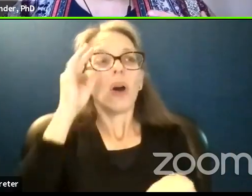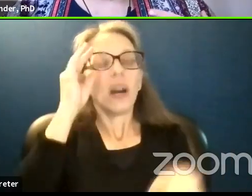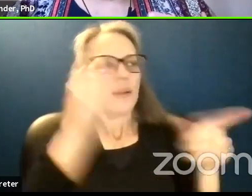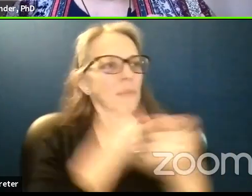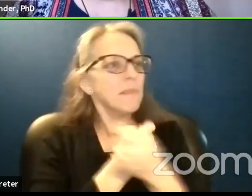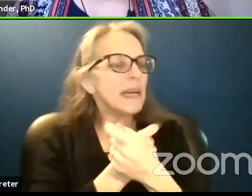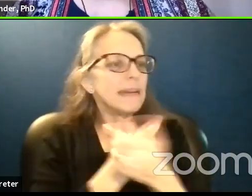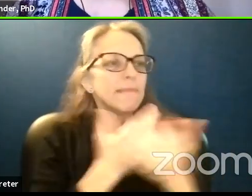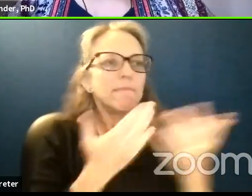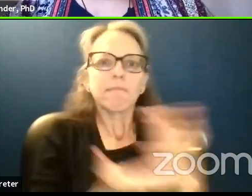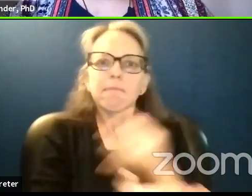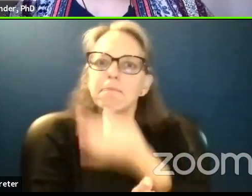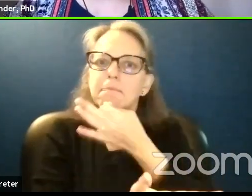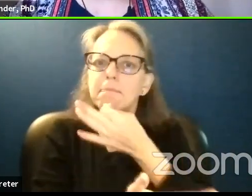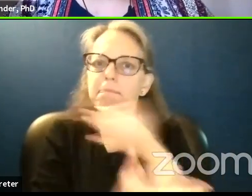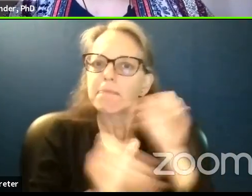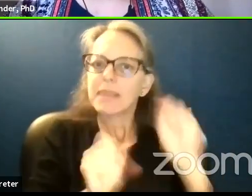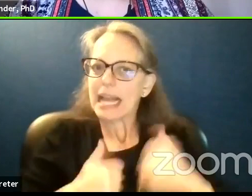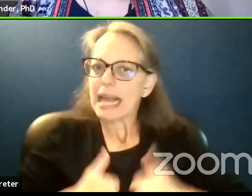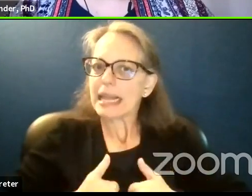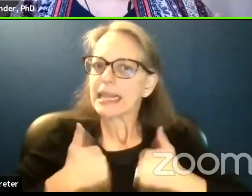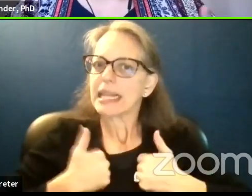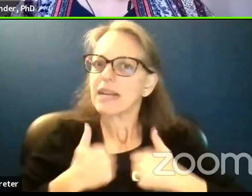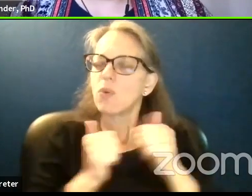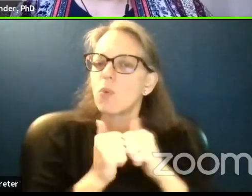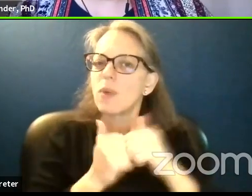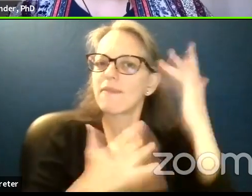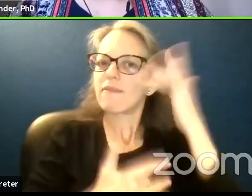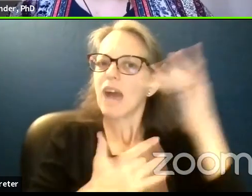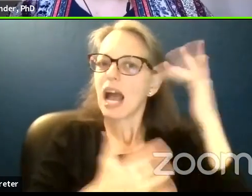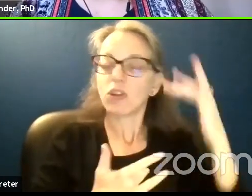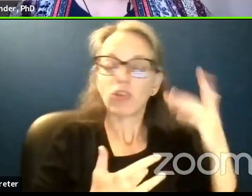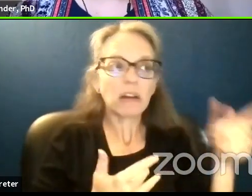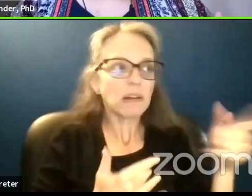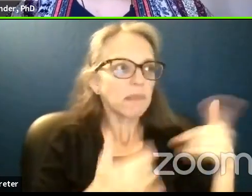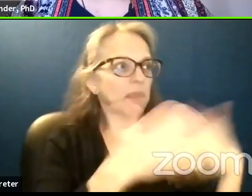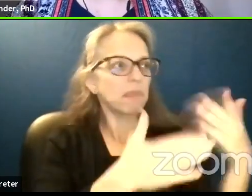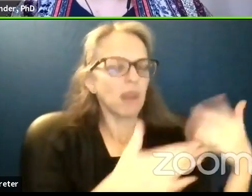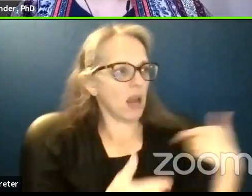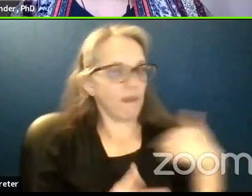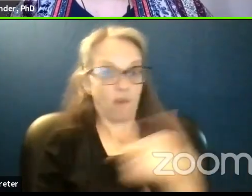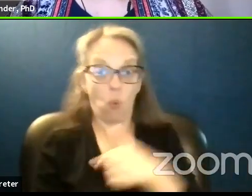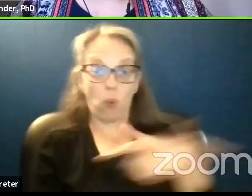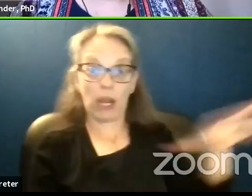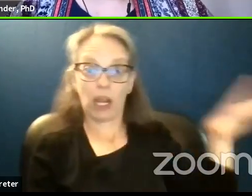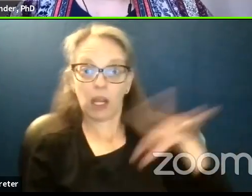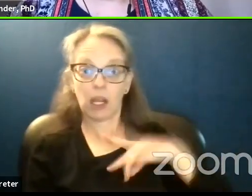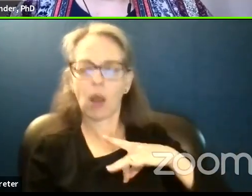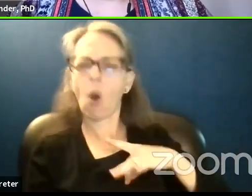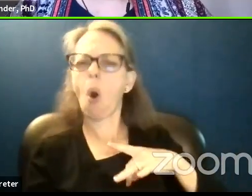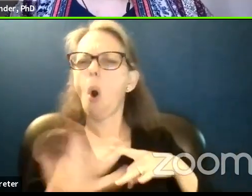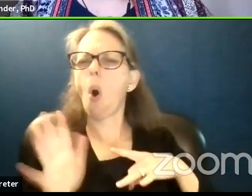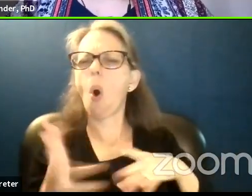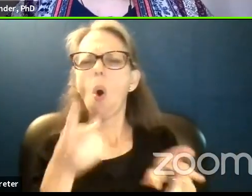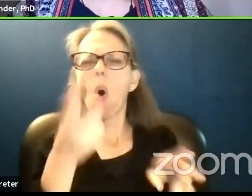they are able to live with the viruses, whereas we get the virus, we can get much sicker.